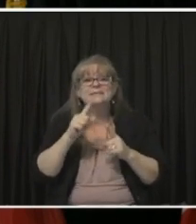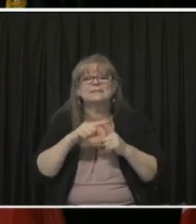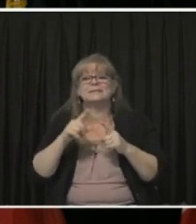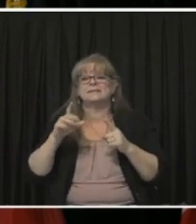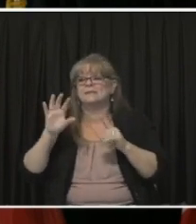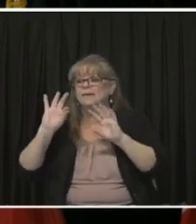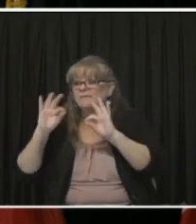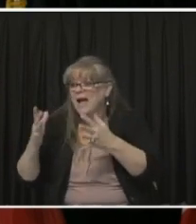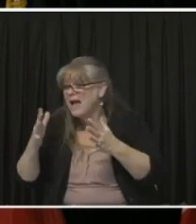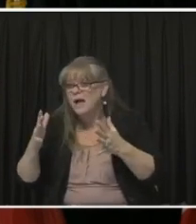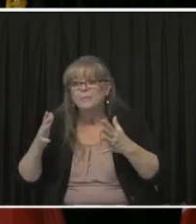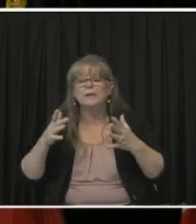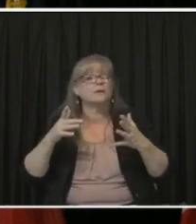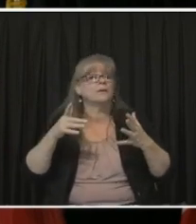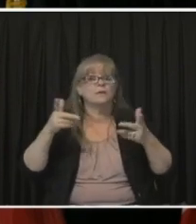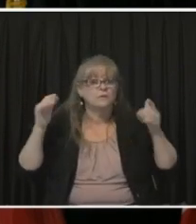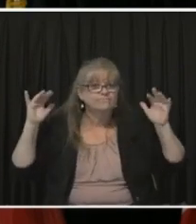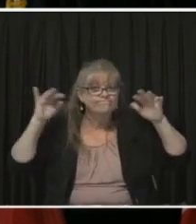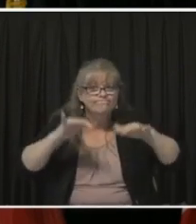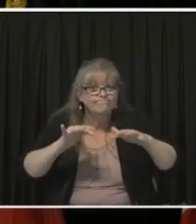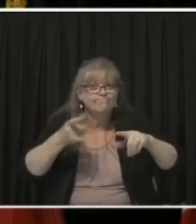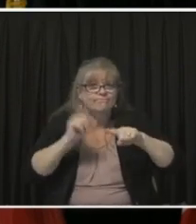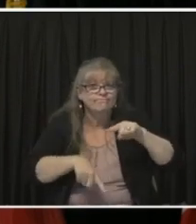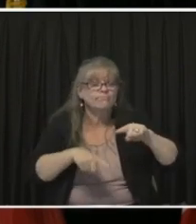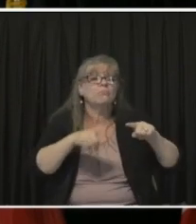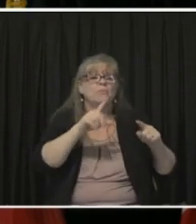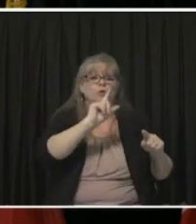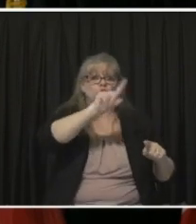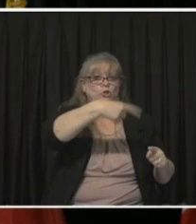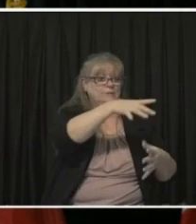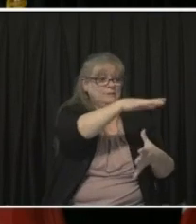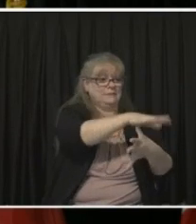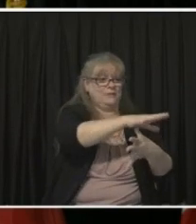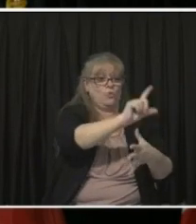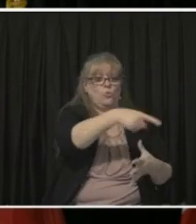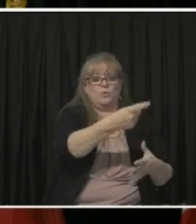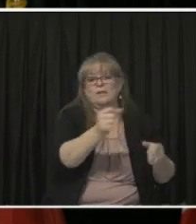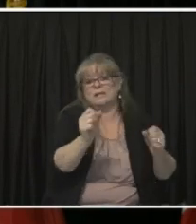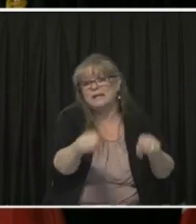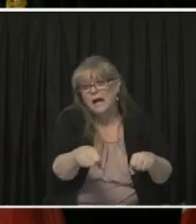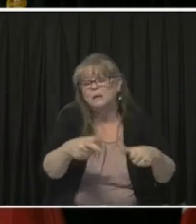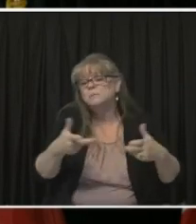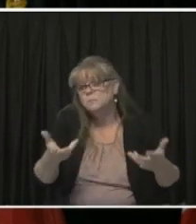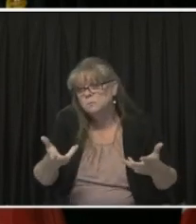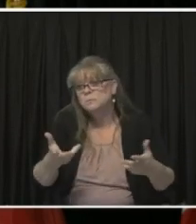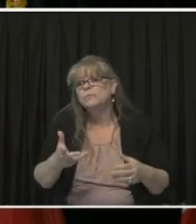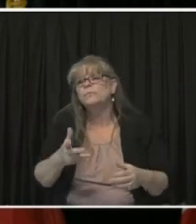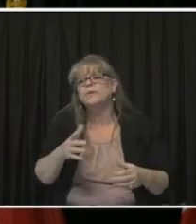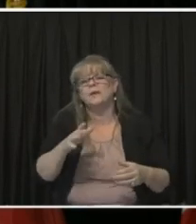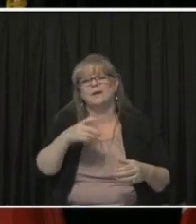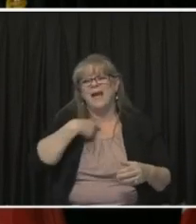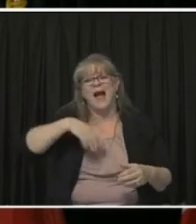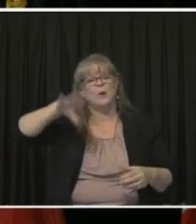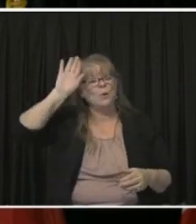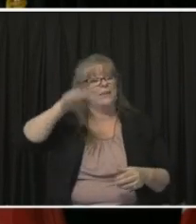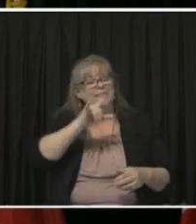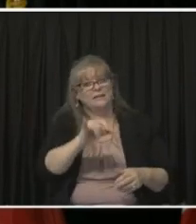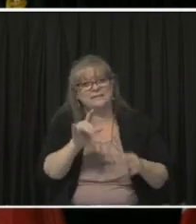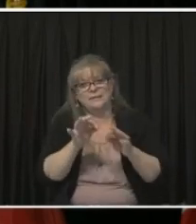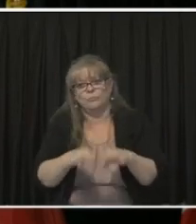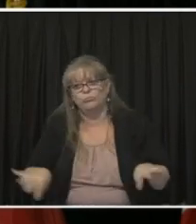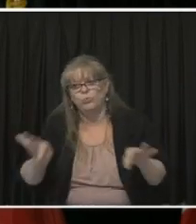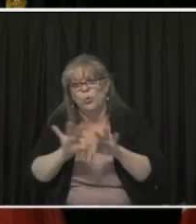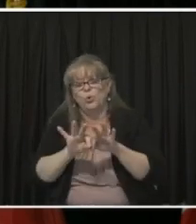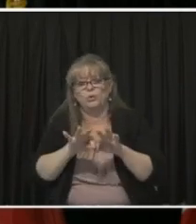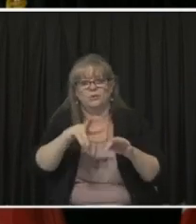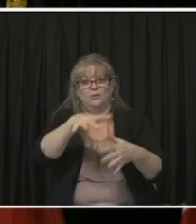what's important is that as a state, we celebrate this rite of passage for our graduating seniors. And I know that our seniors put in a